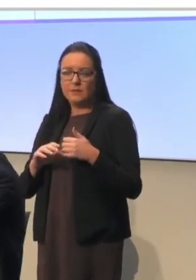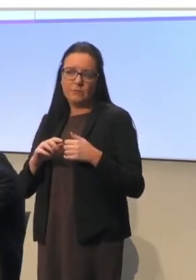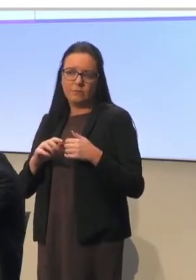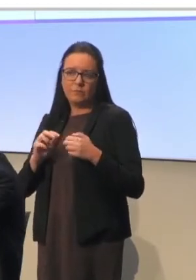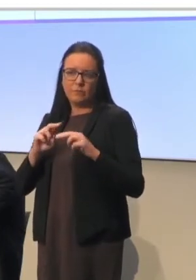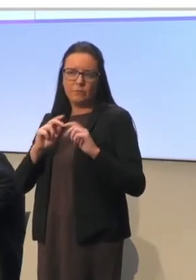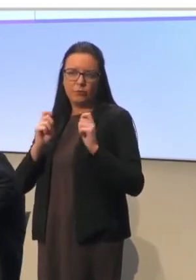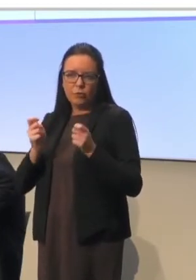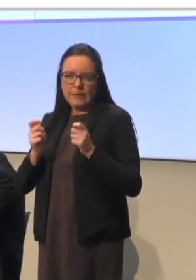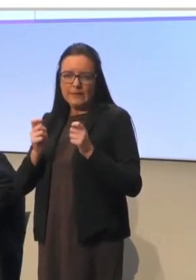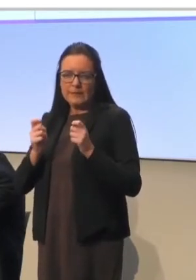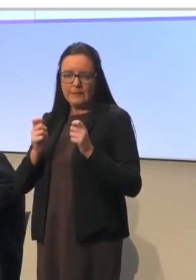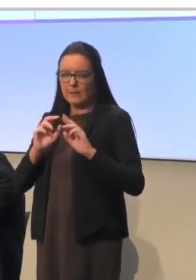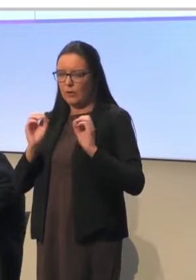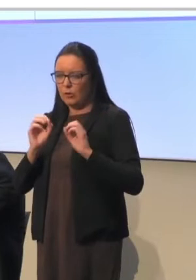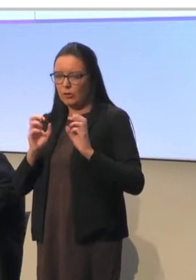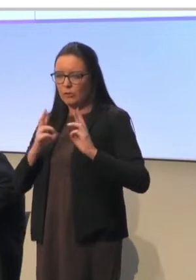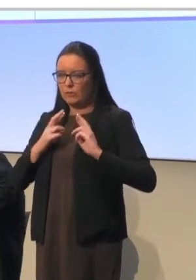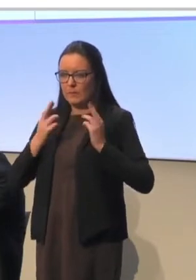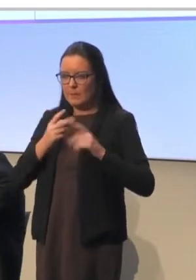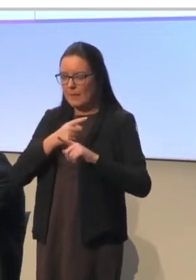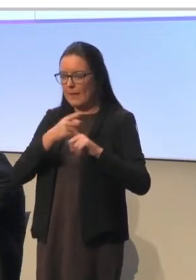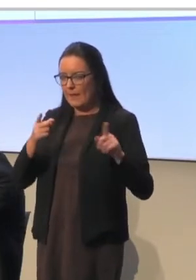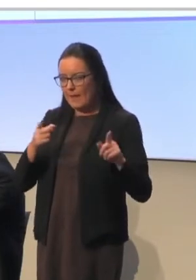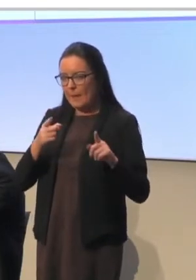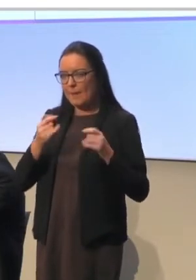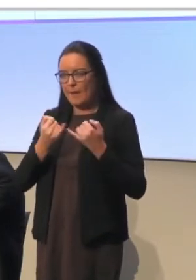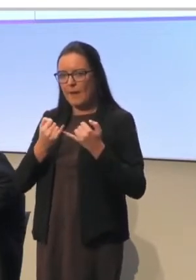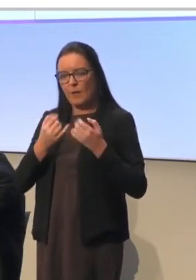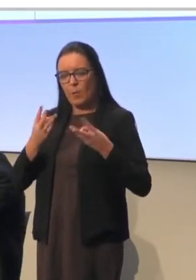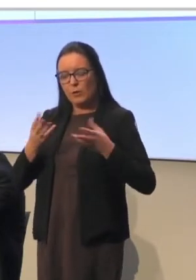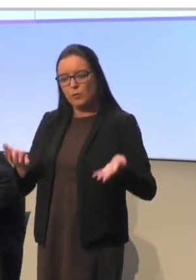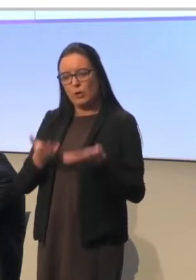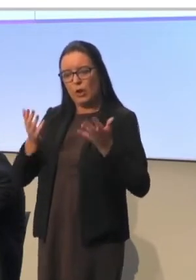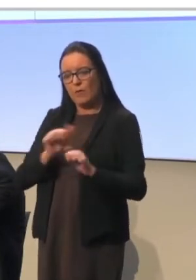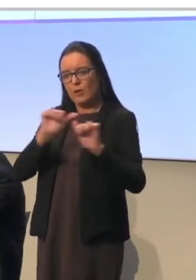way that respected them or that kind of preserved or encouraged their dignity.